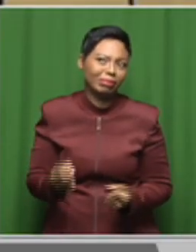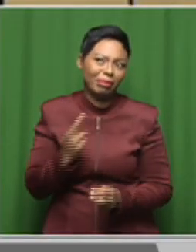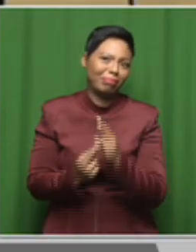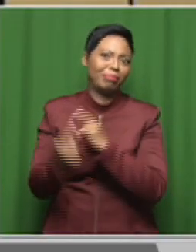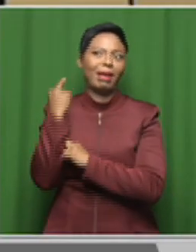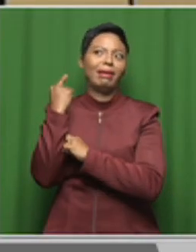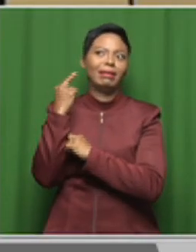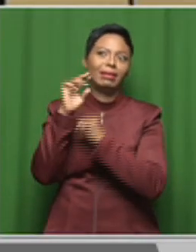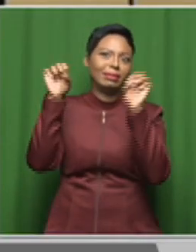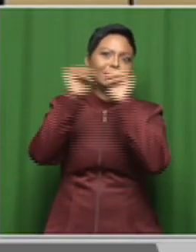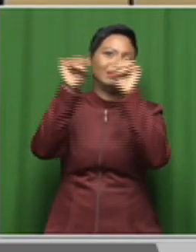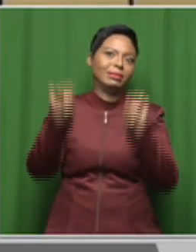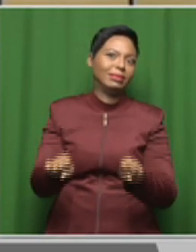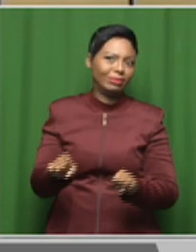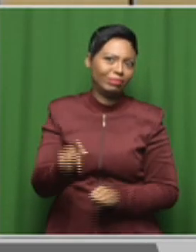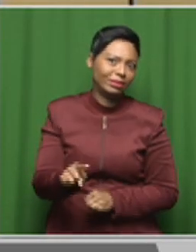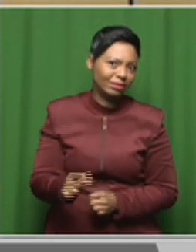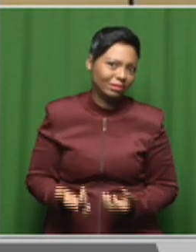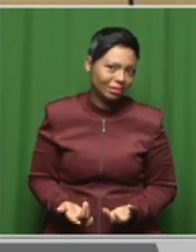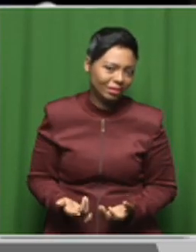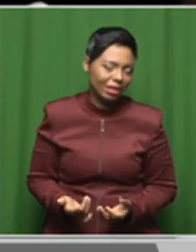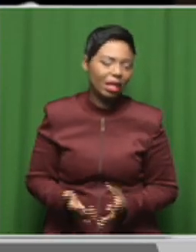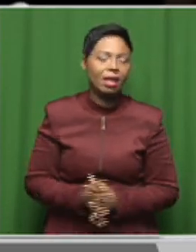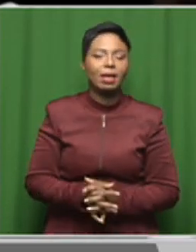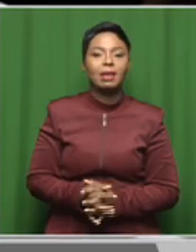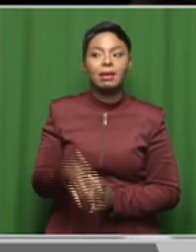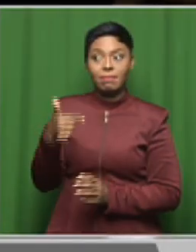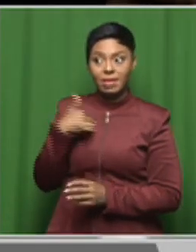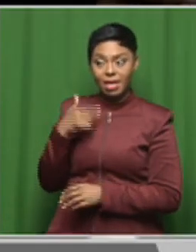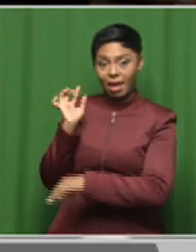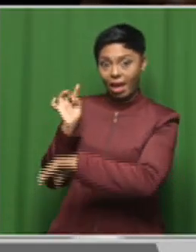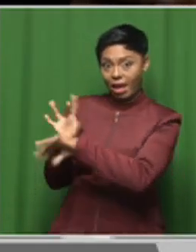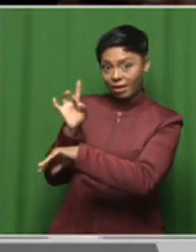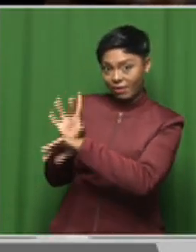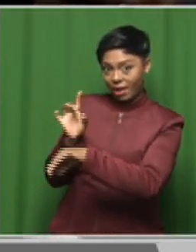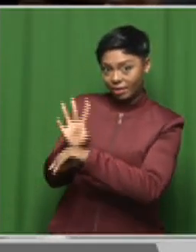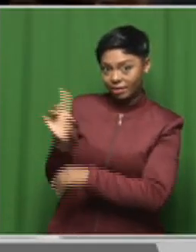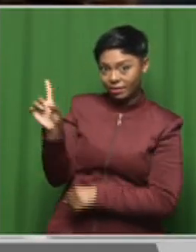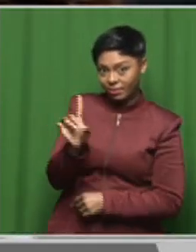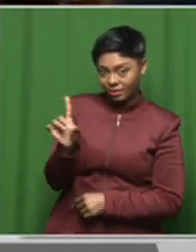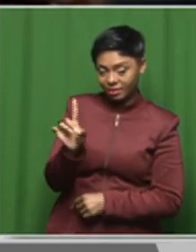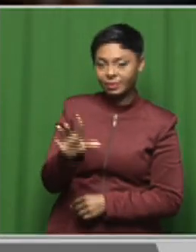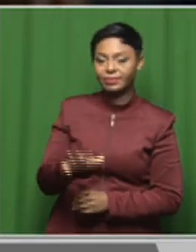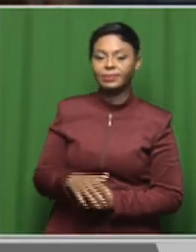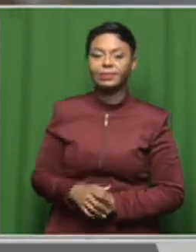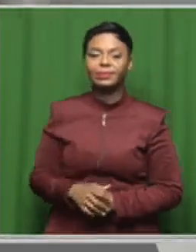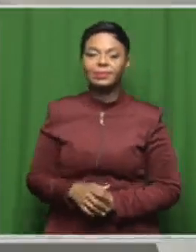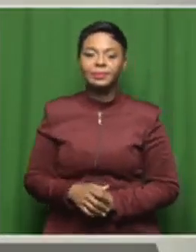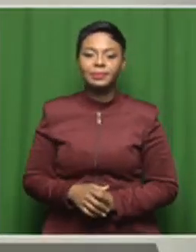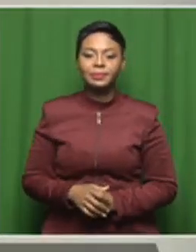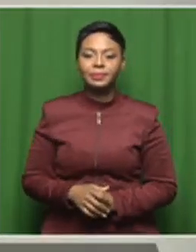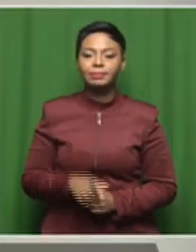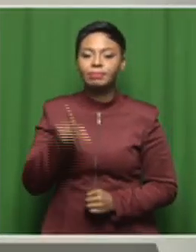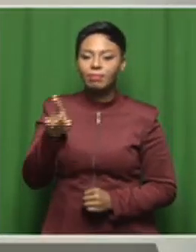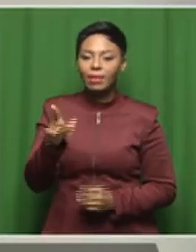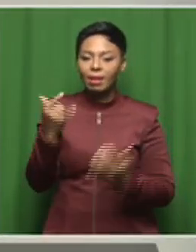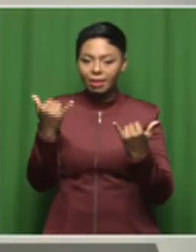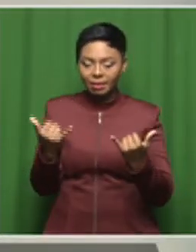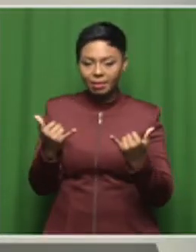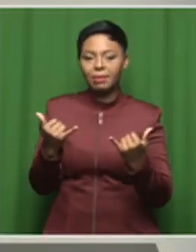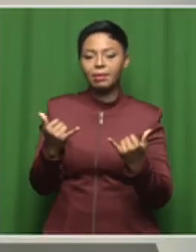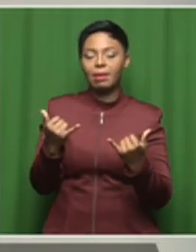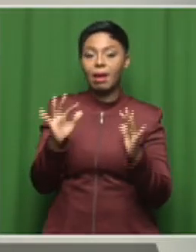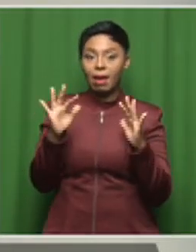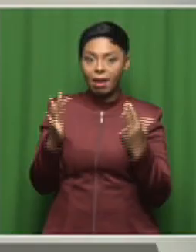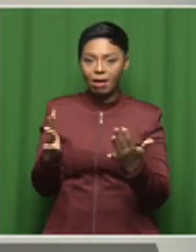Yes, so I would advise that the transitional measures that are put in place to allow vendors to get their